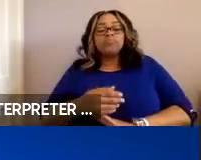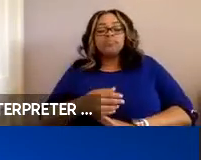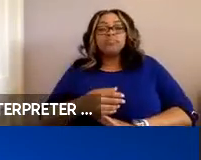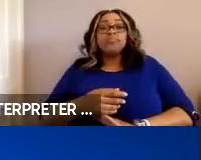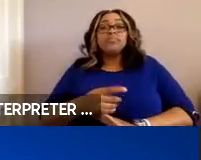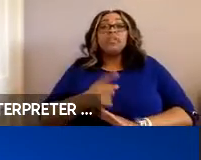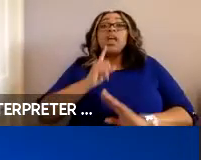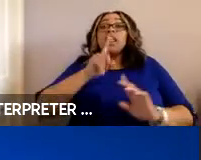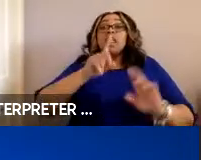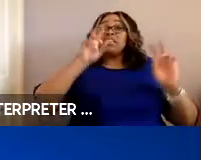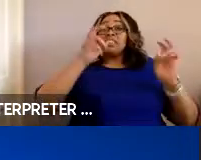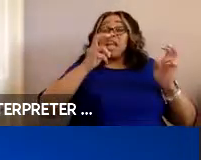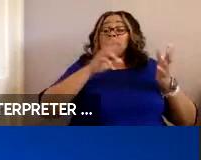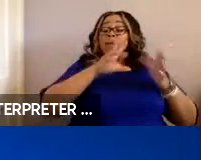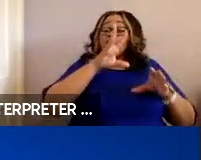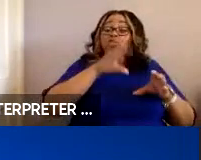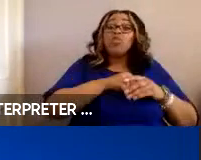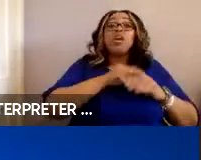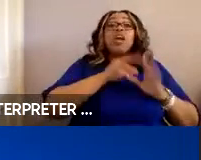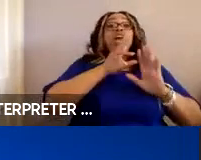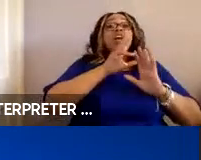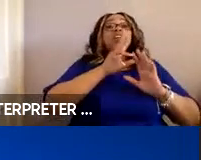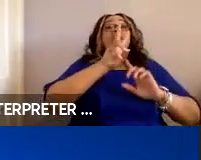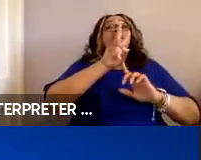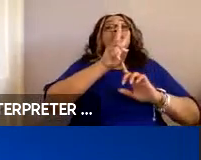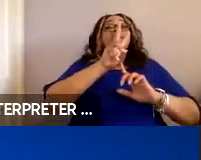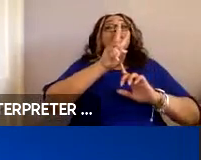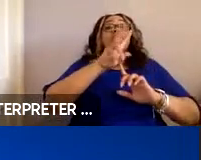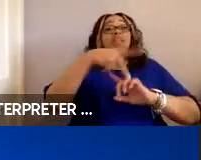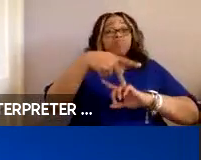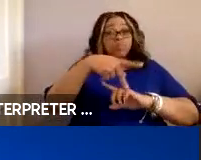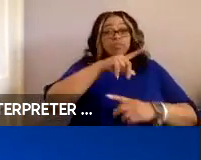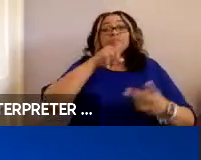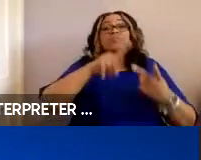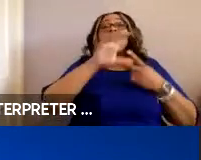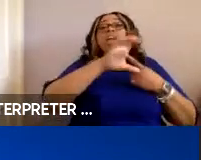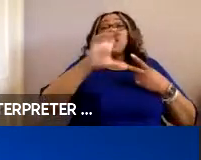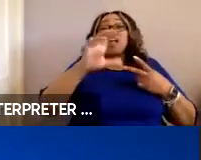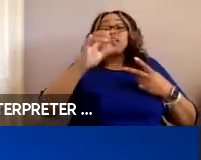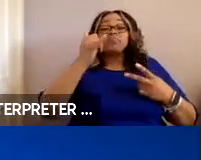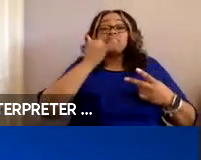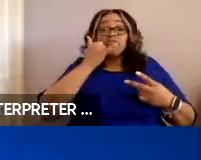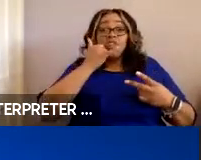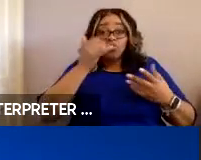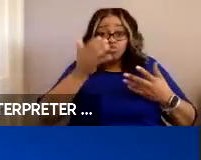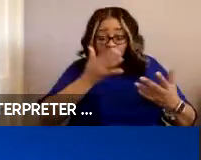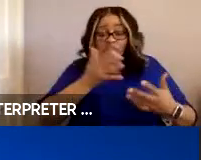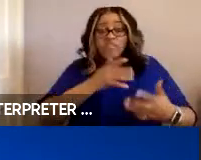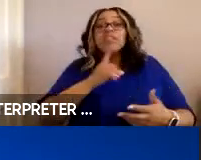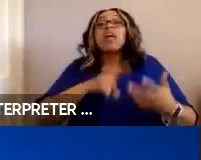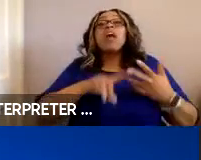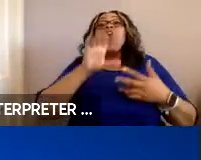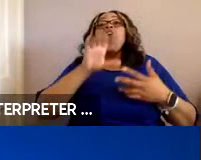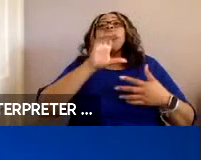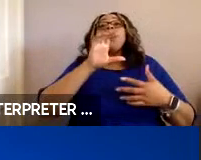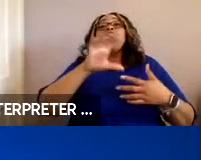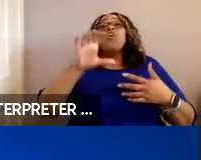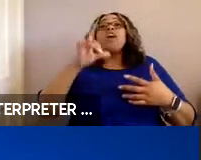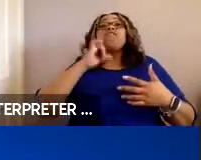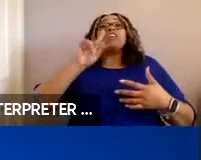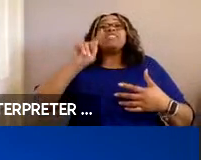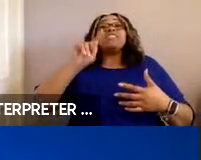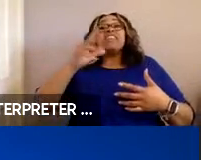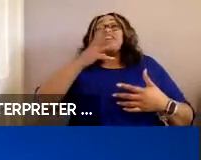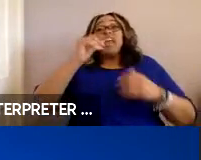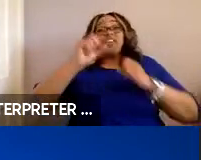Topics of these include video relay services, caption telephone services, closed caption for TV and